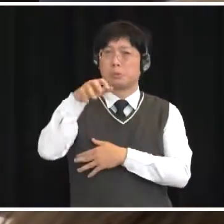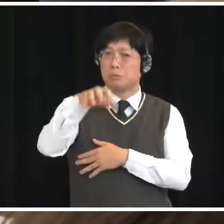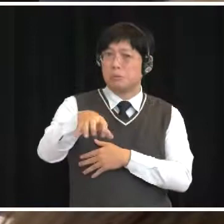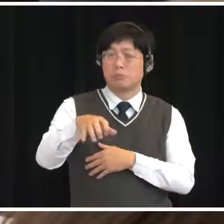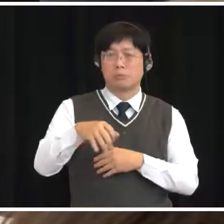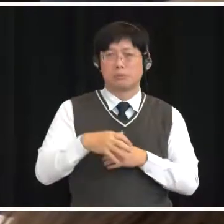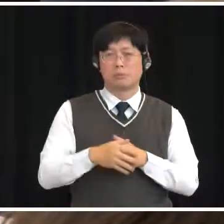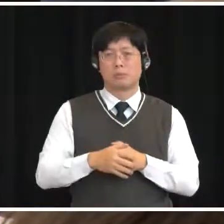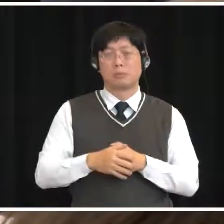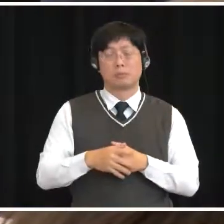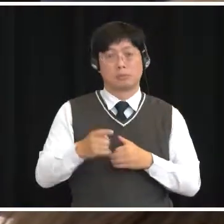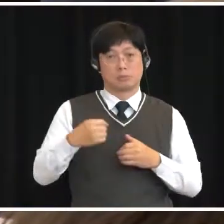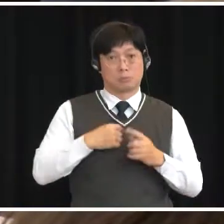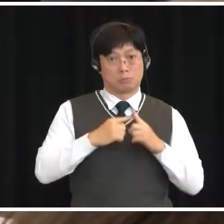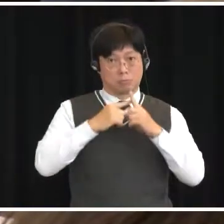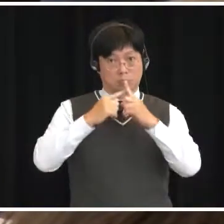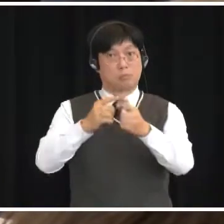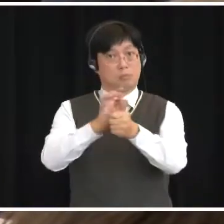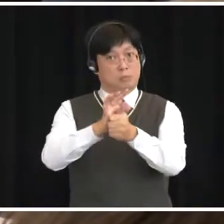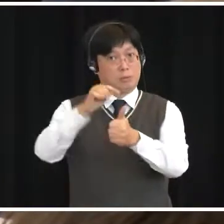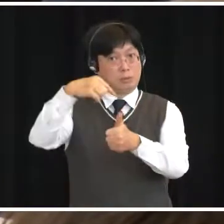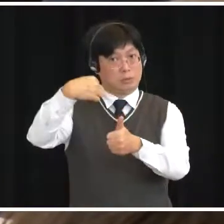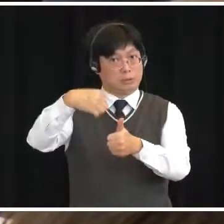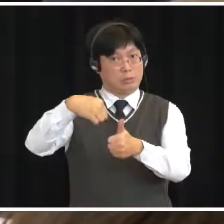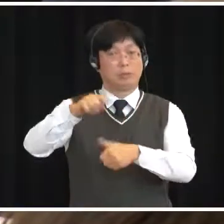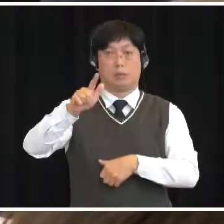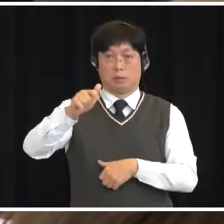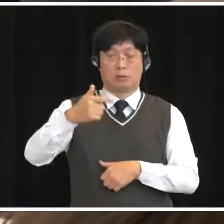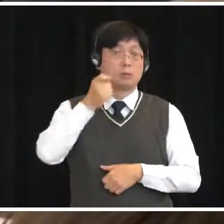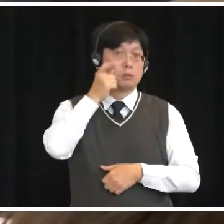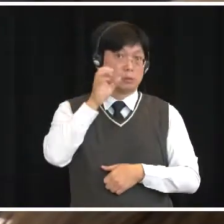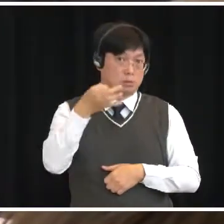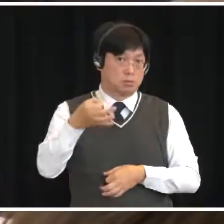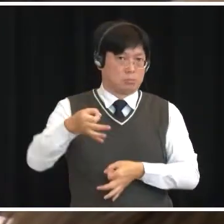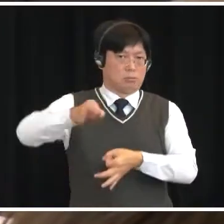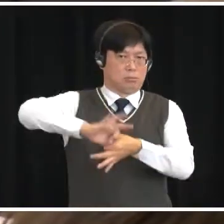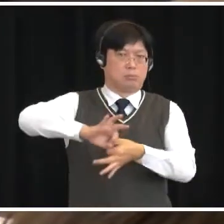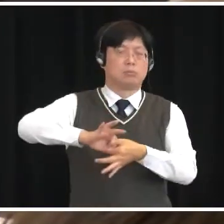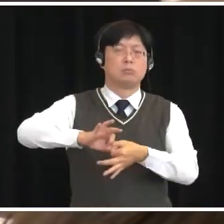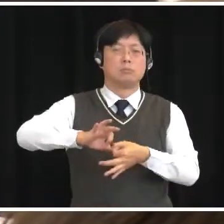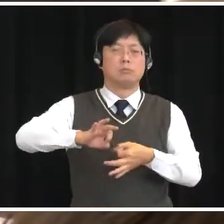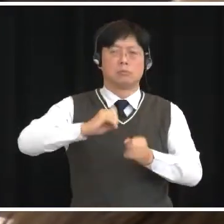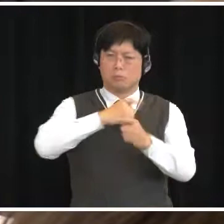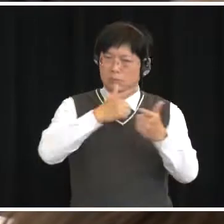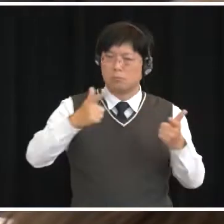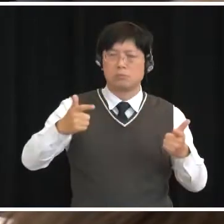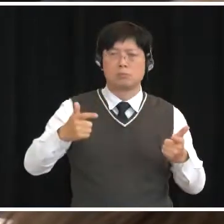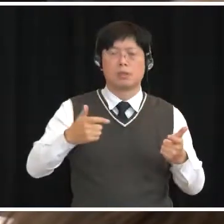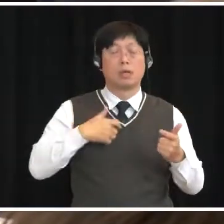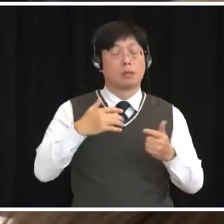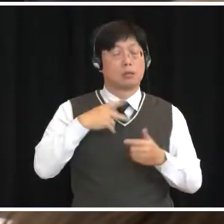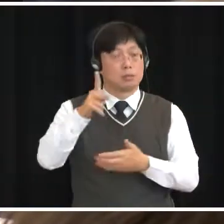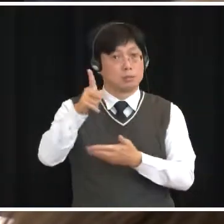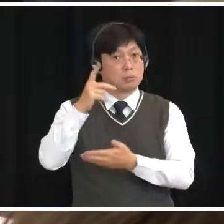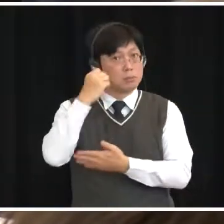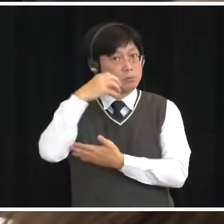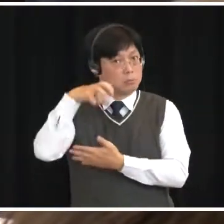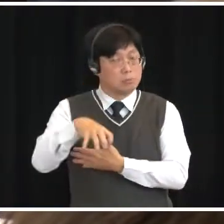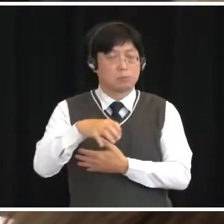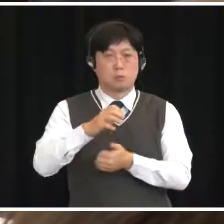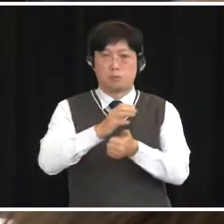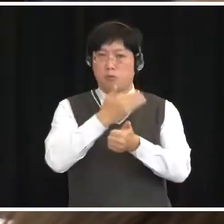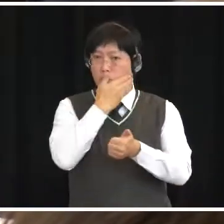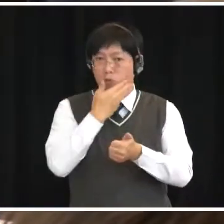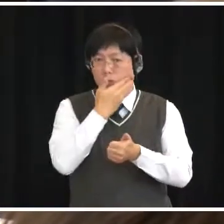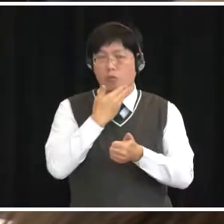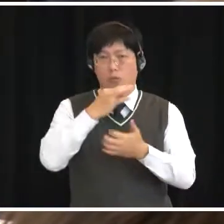principals of schools and teachers at rural schools. For example, the compensation package